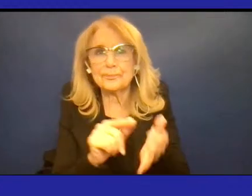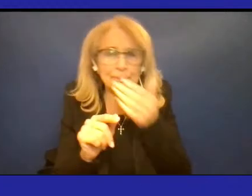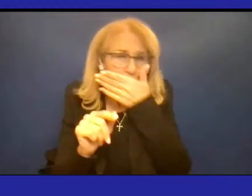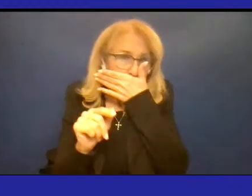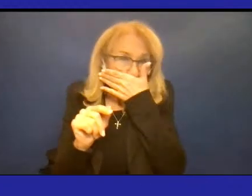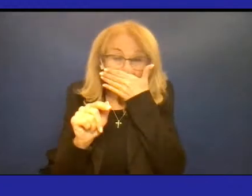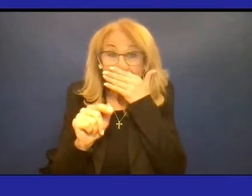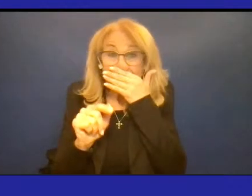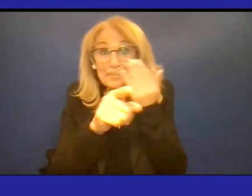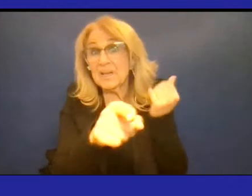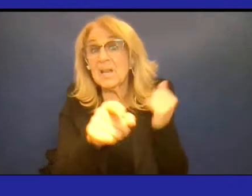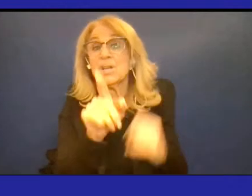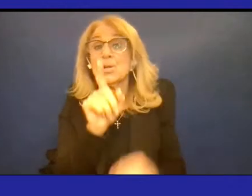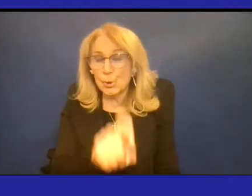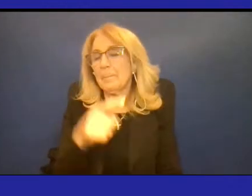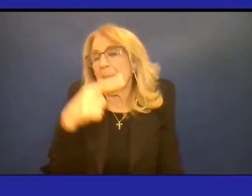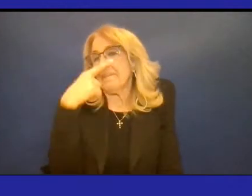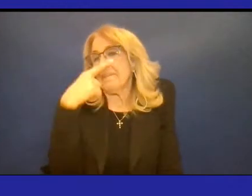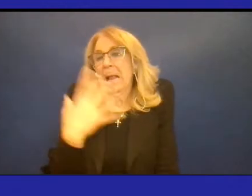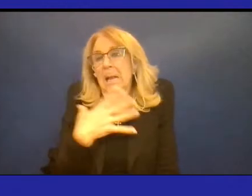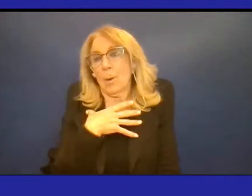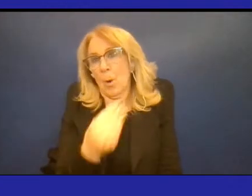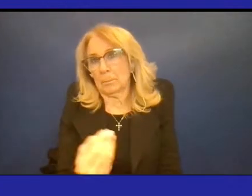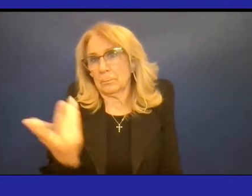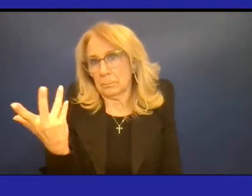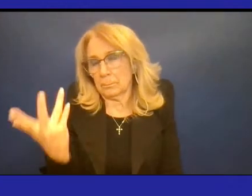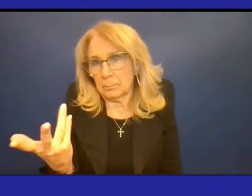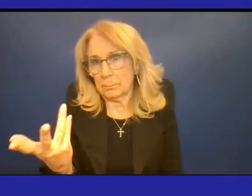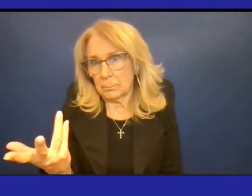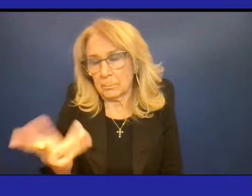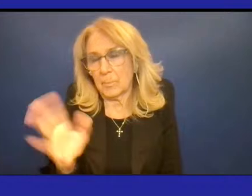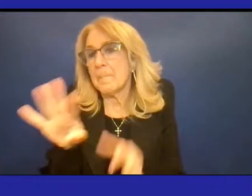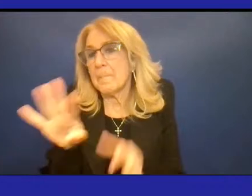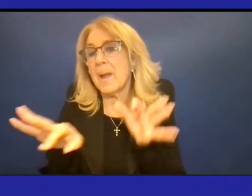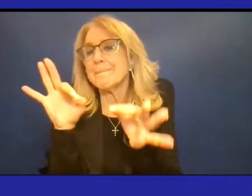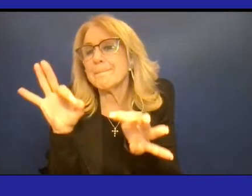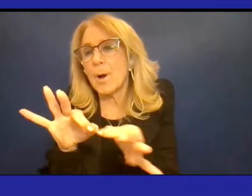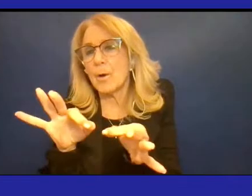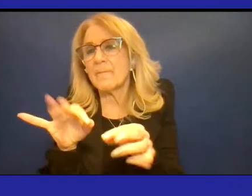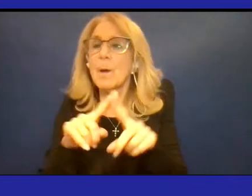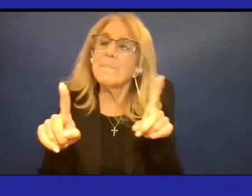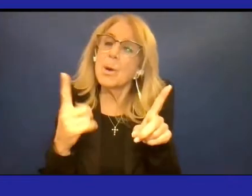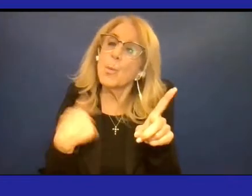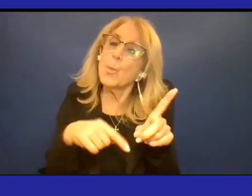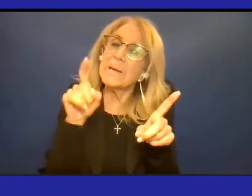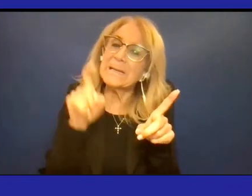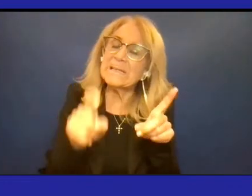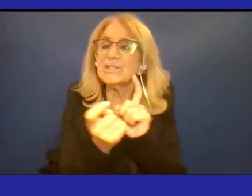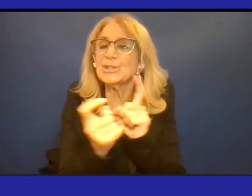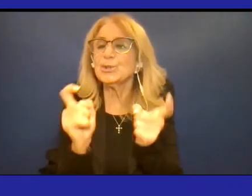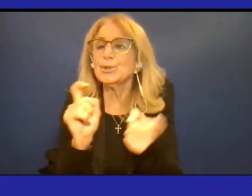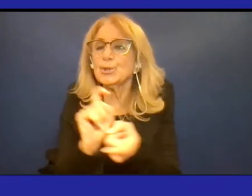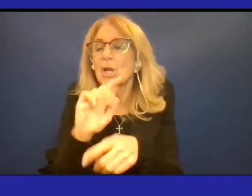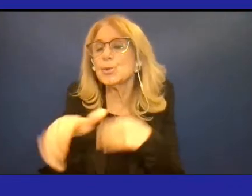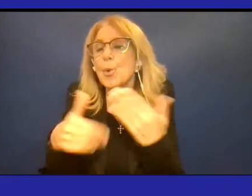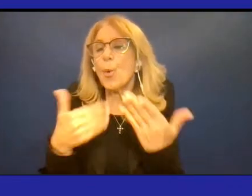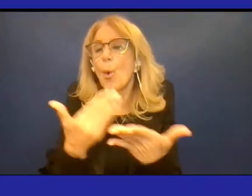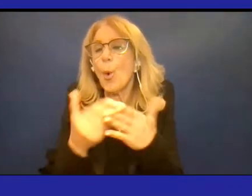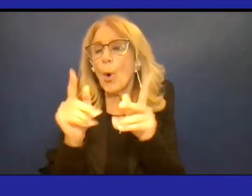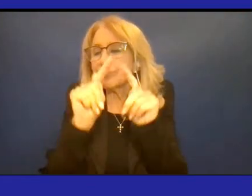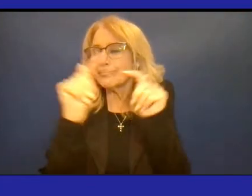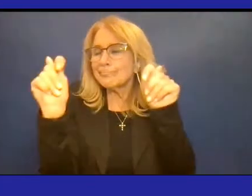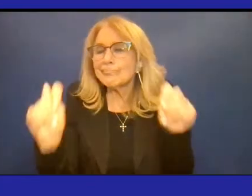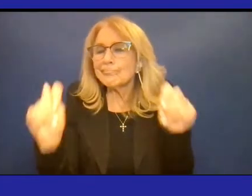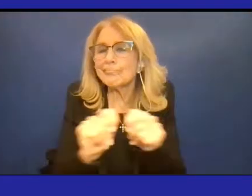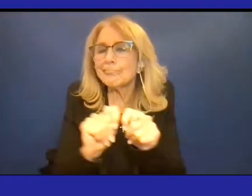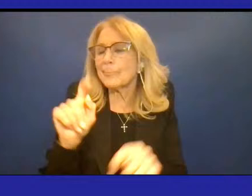and white. should be black and white ideally. Right. Right. So, but, you know, we have to change all the templates, right, but we don't need